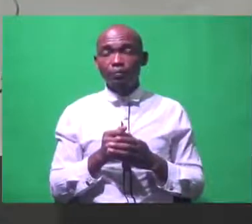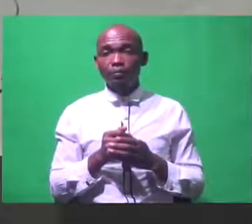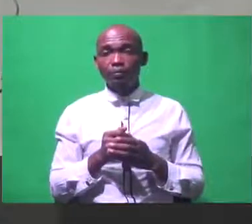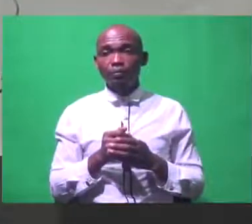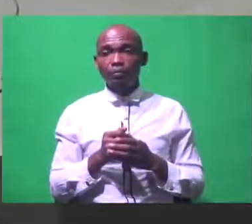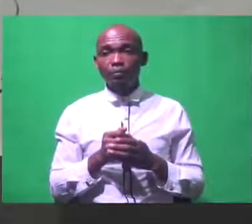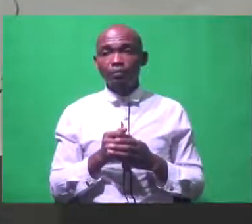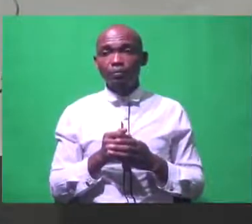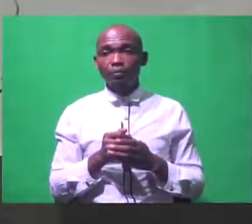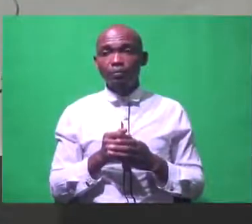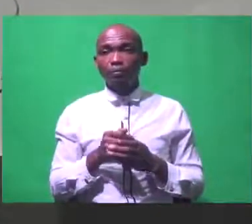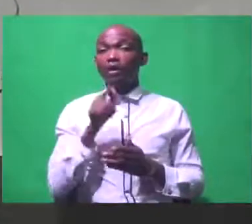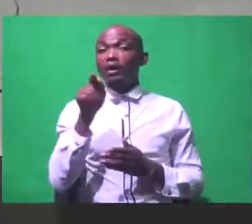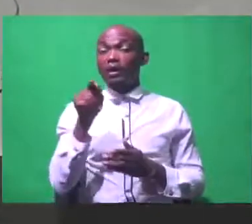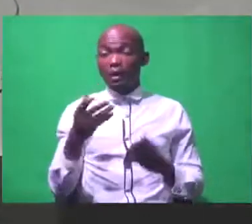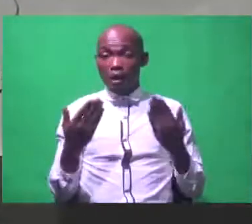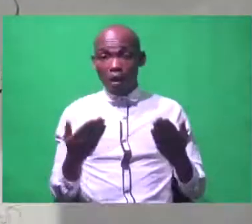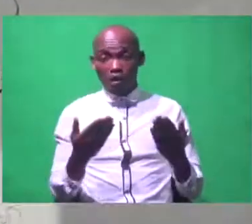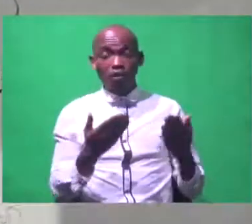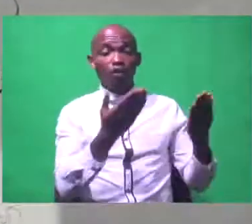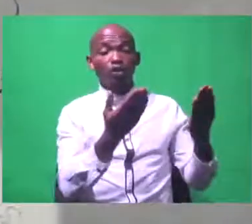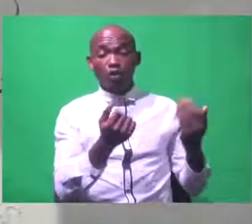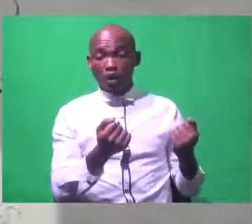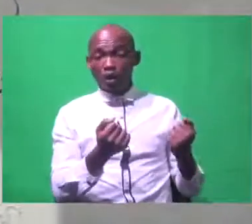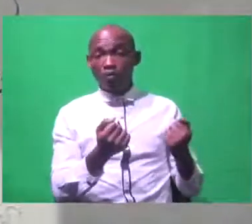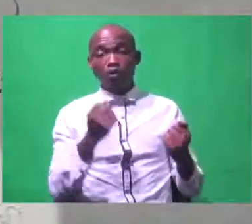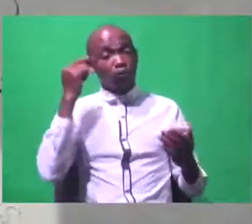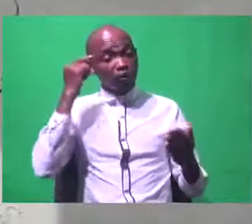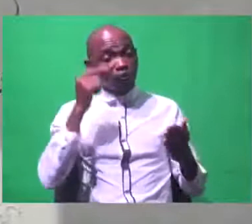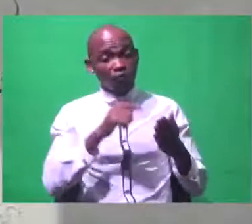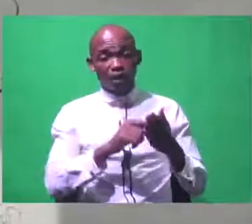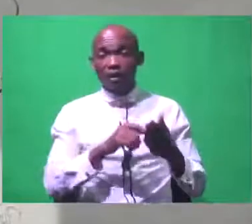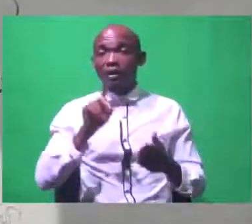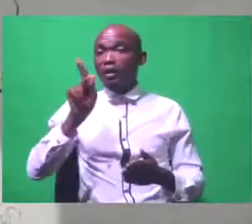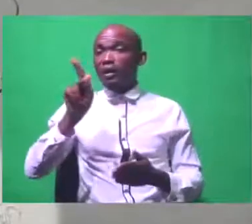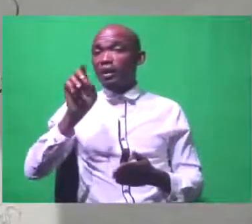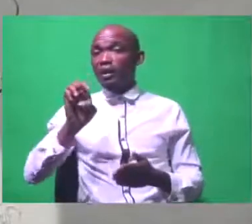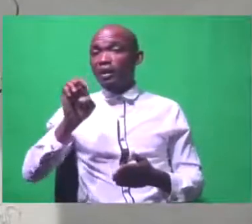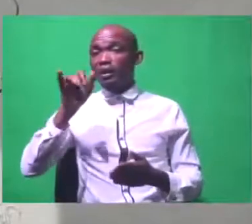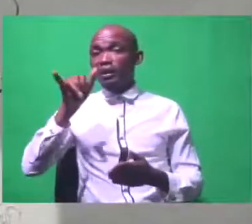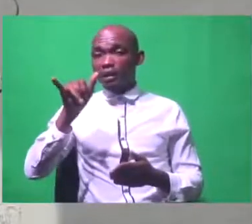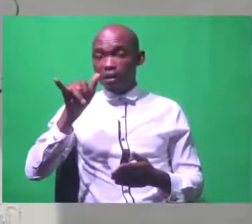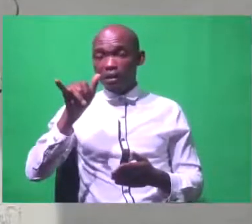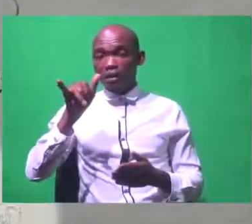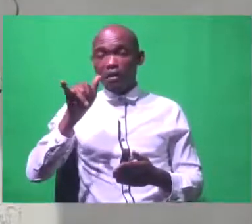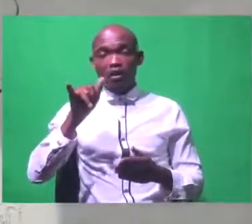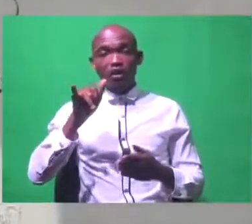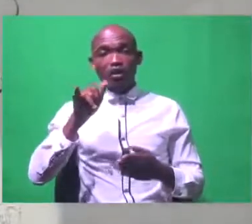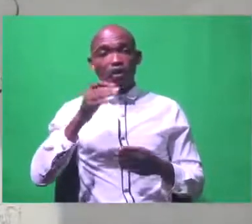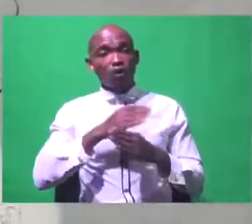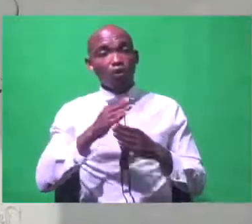and you are now able to define the key concepts concerning